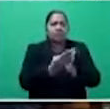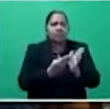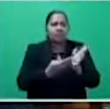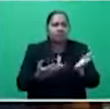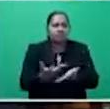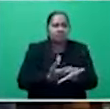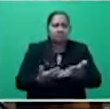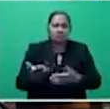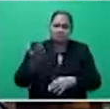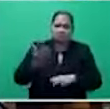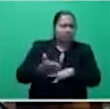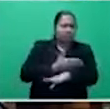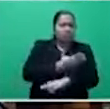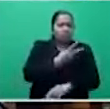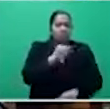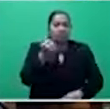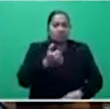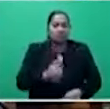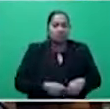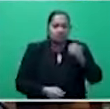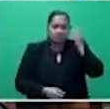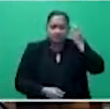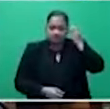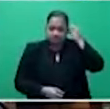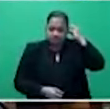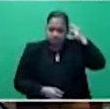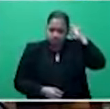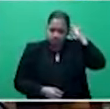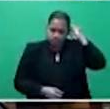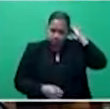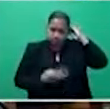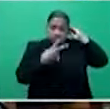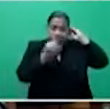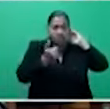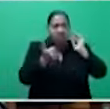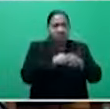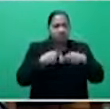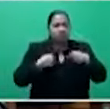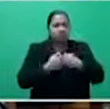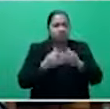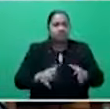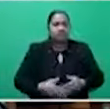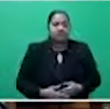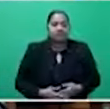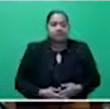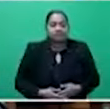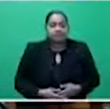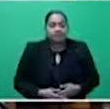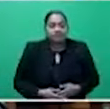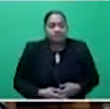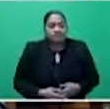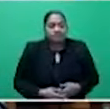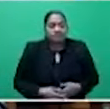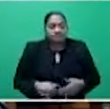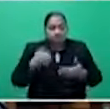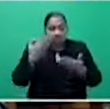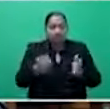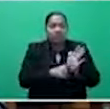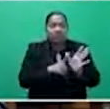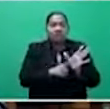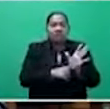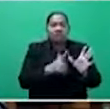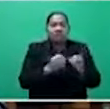not something new that pulled out of a hat. We've been doing it since 2016, Mr. Speaker, sir. And in fact, they lamented, Honourable Lalan Balawu, how